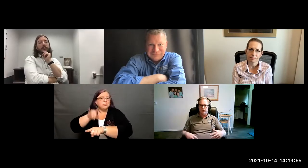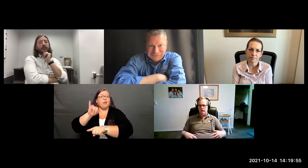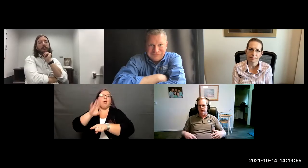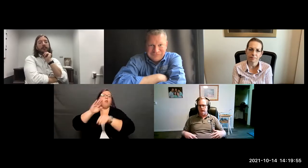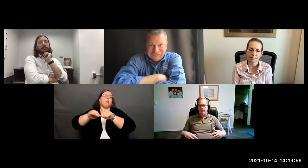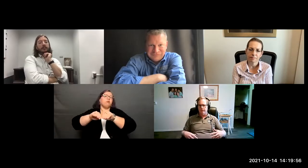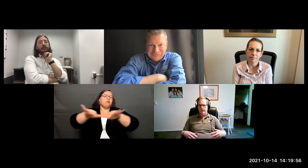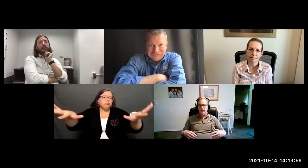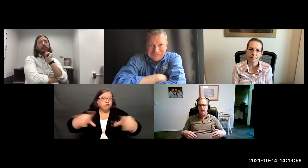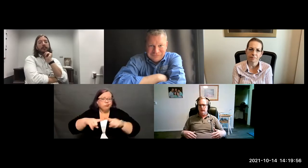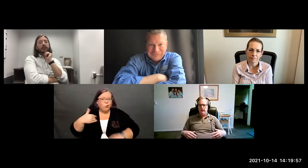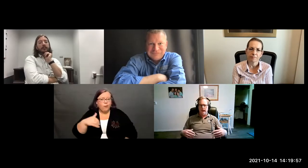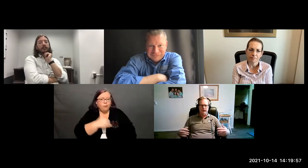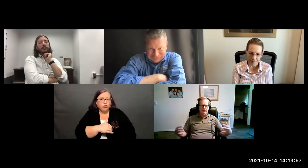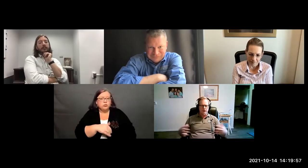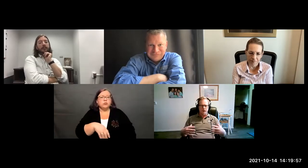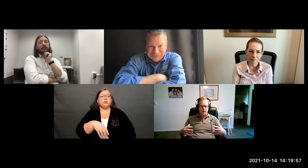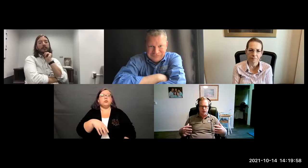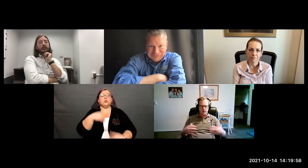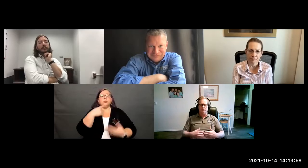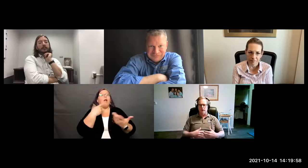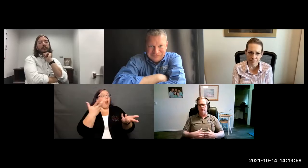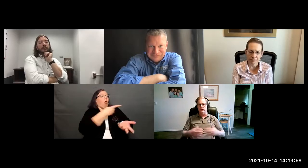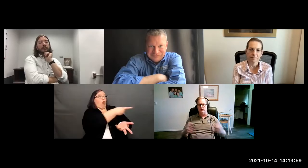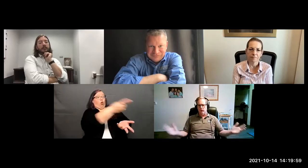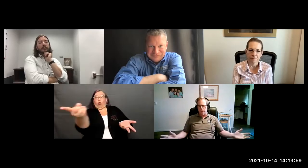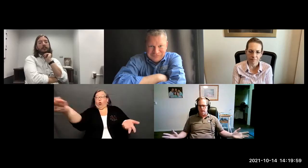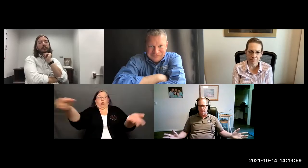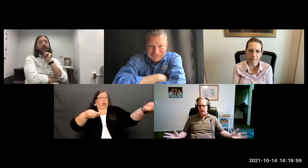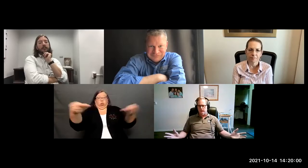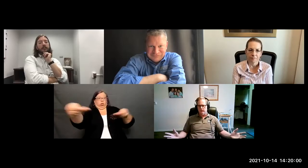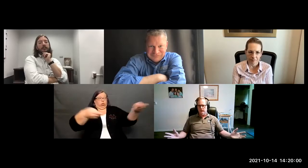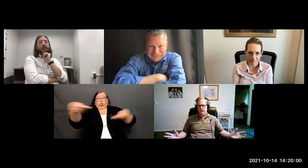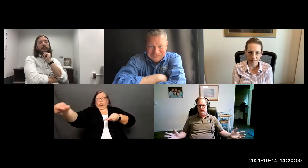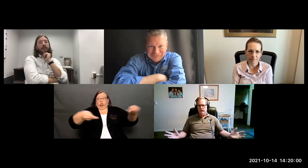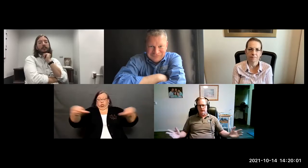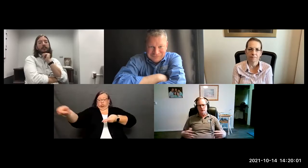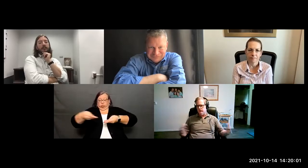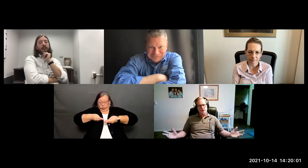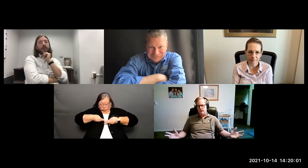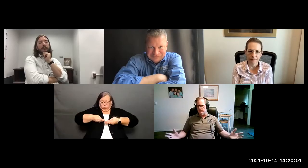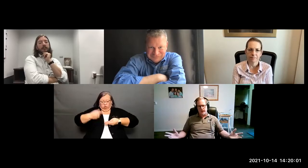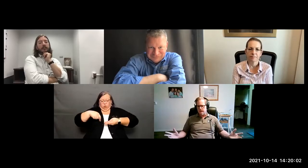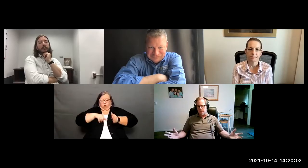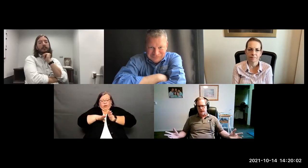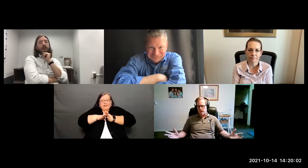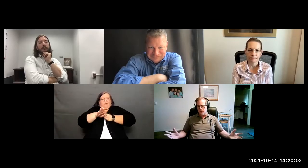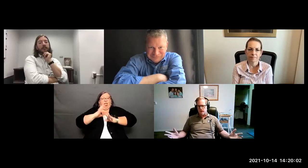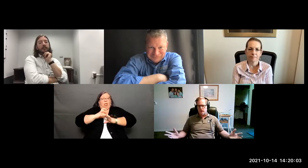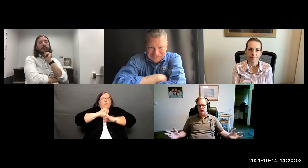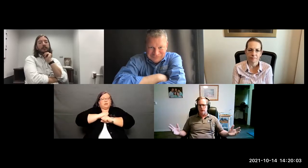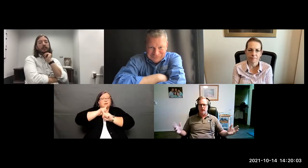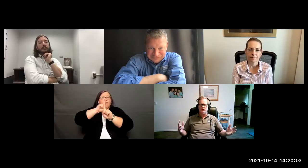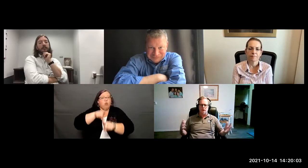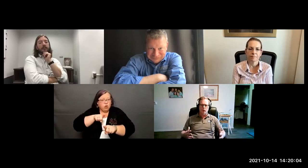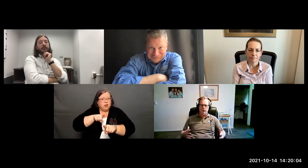put all this stuff in, and here's the summary of what comes out. It doesn't necessarily answer any